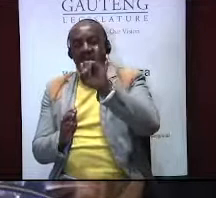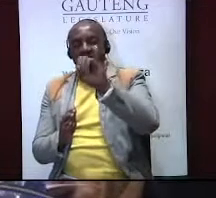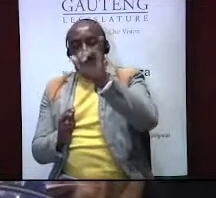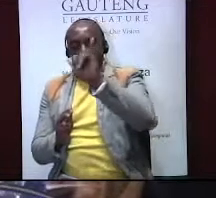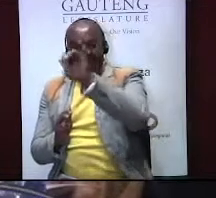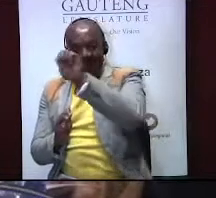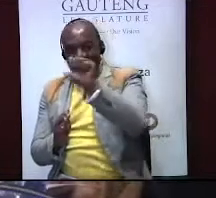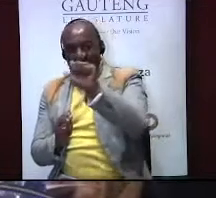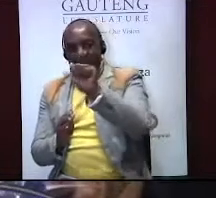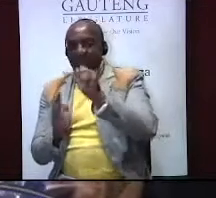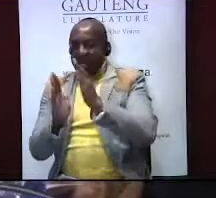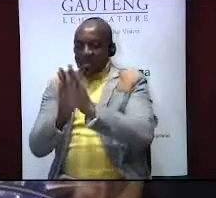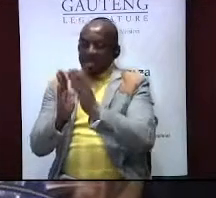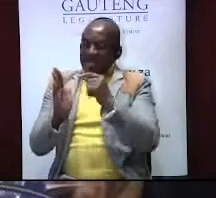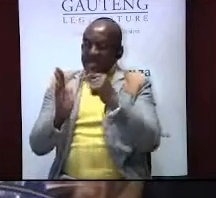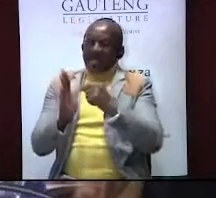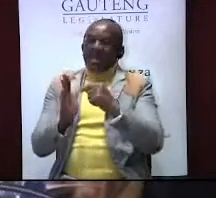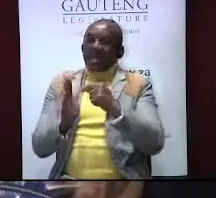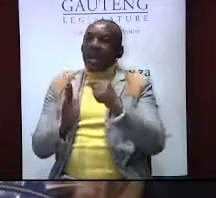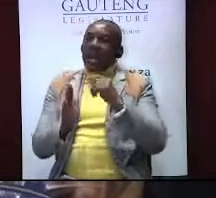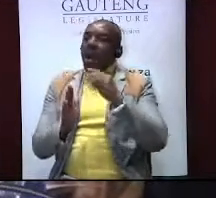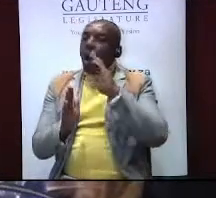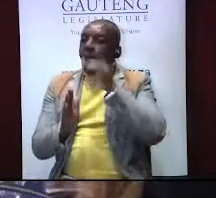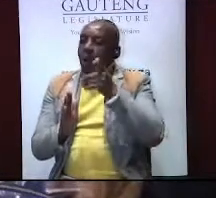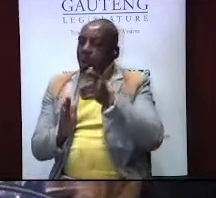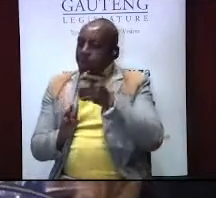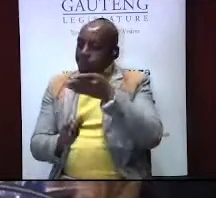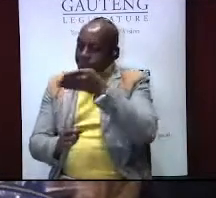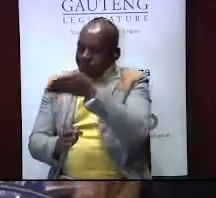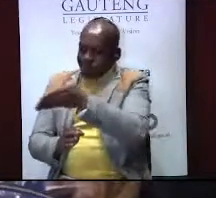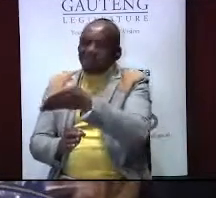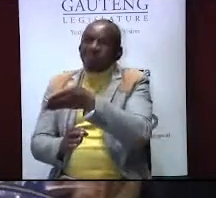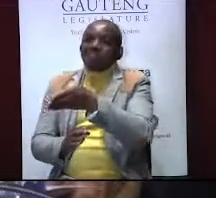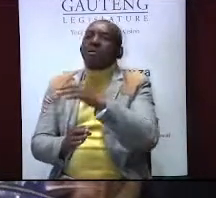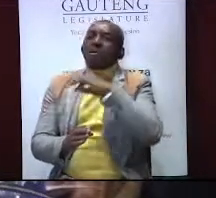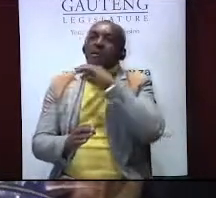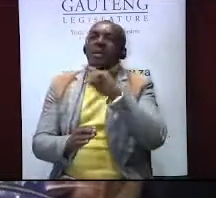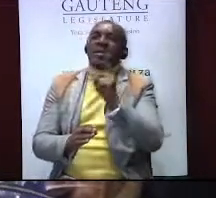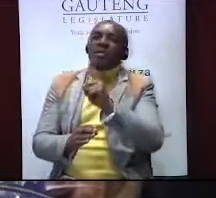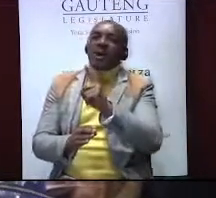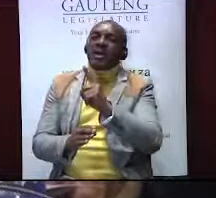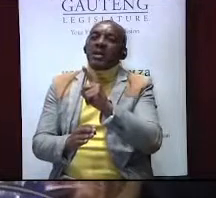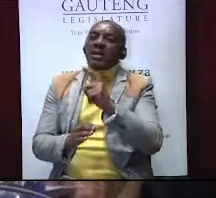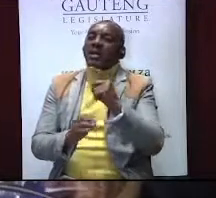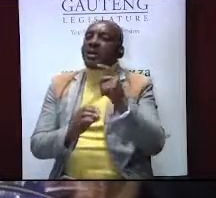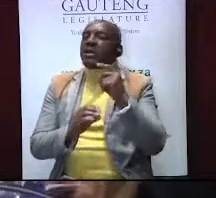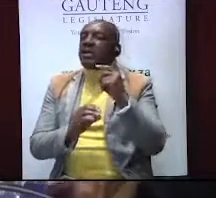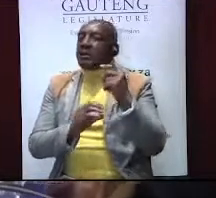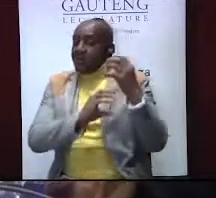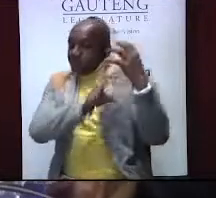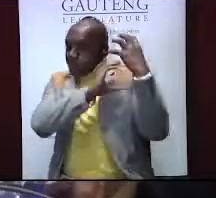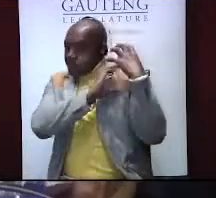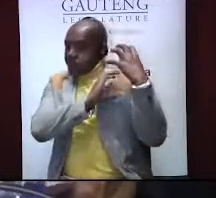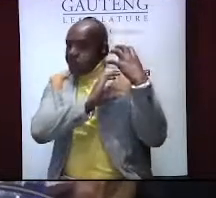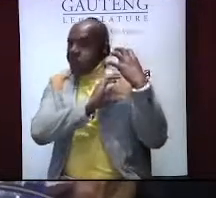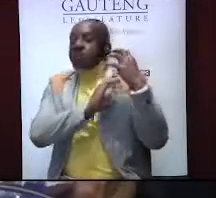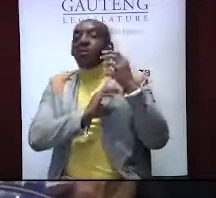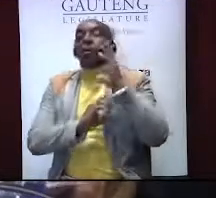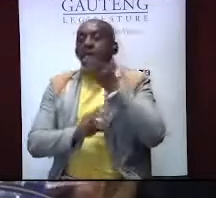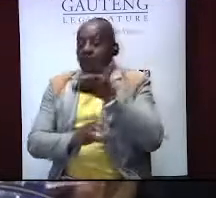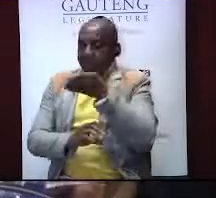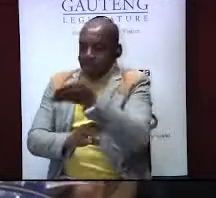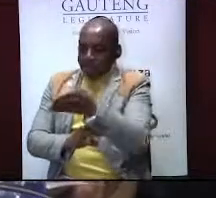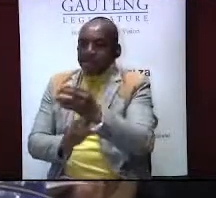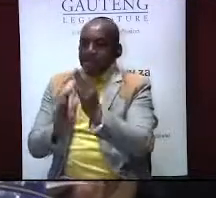the church shall be upon his shoulders, meaning that upon the shoulders of Jesus Christ.